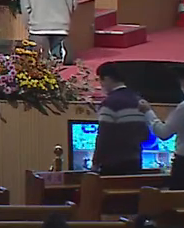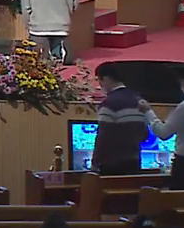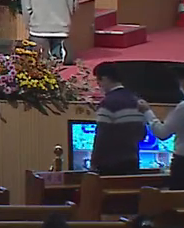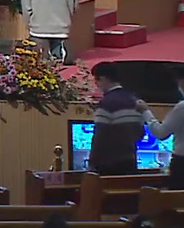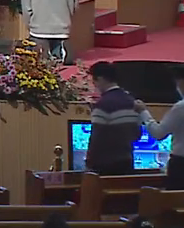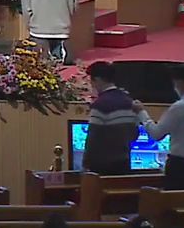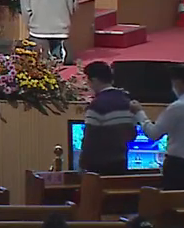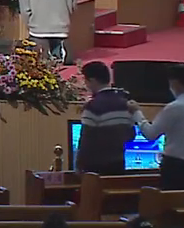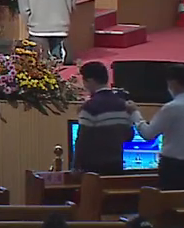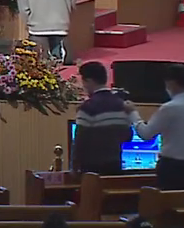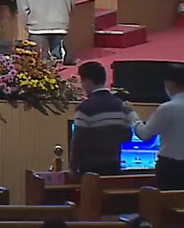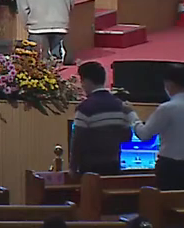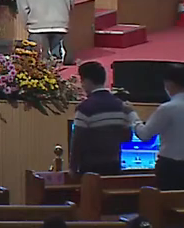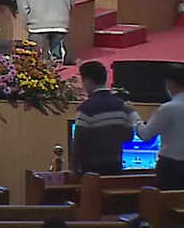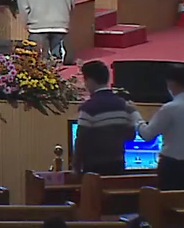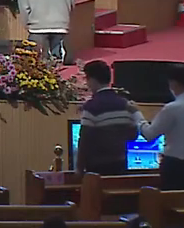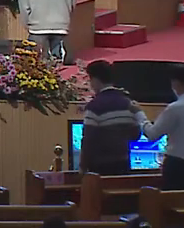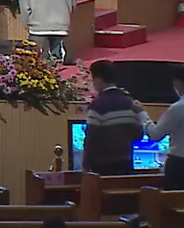foreign